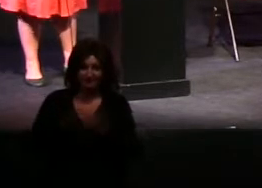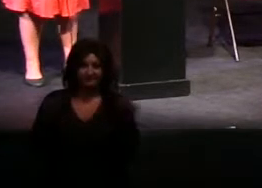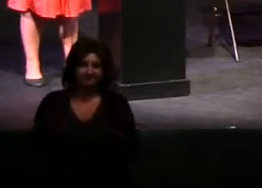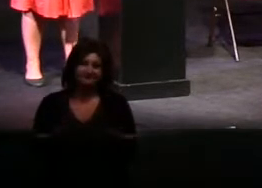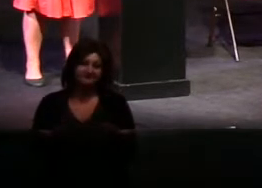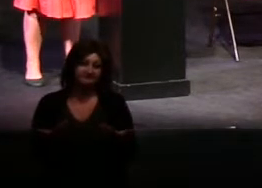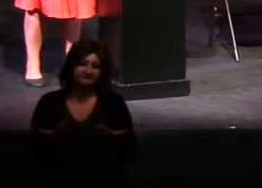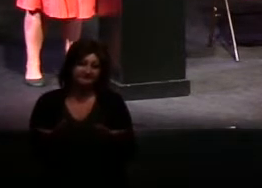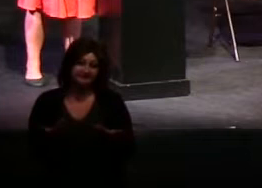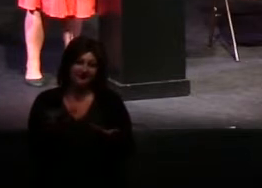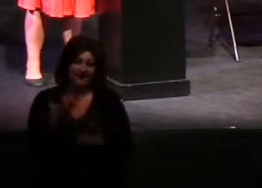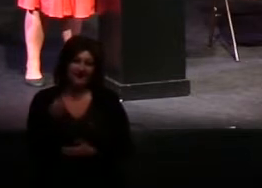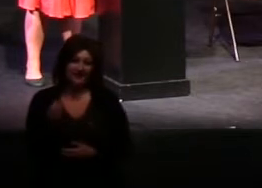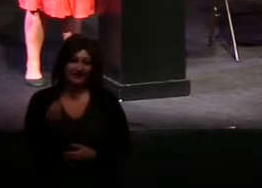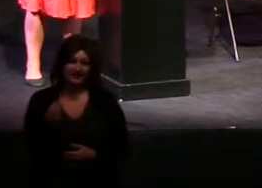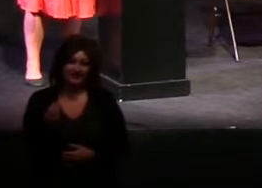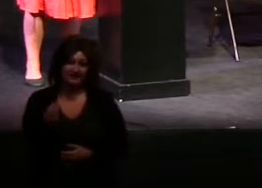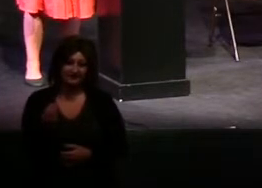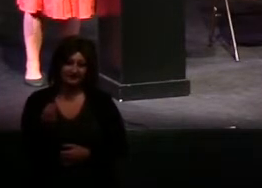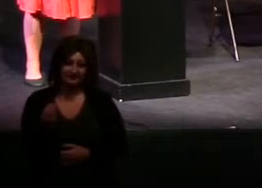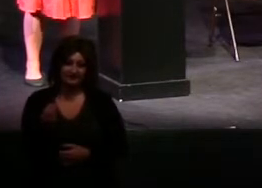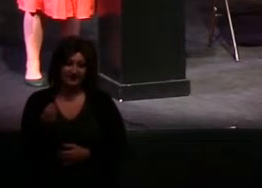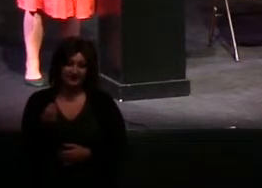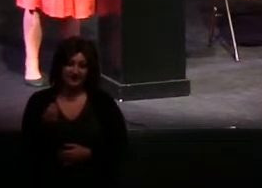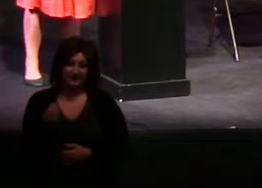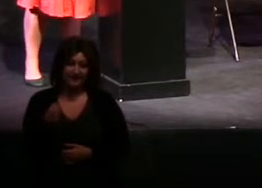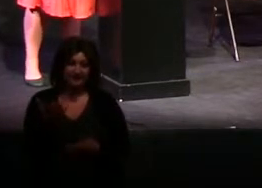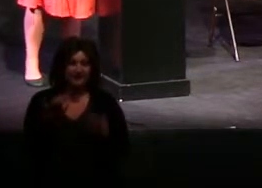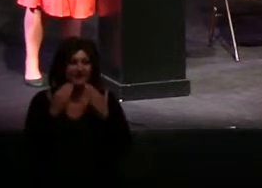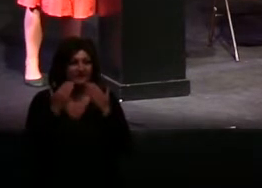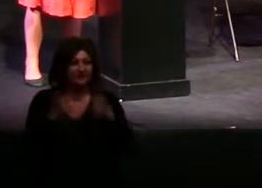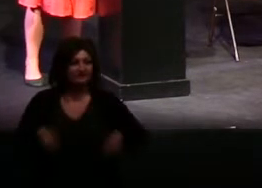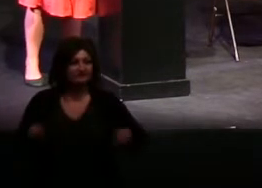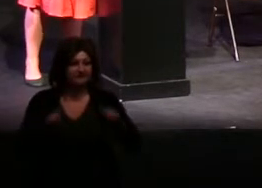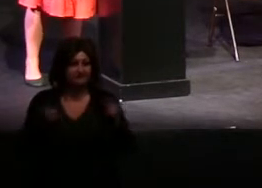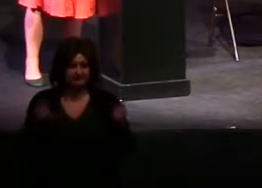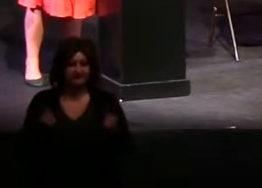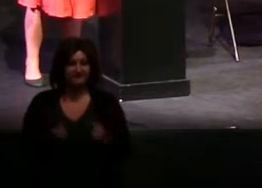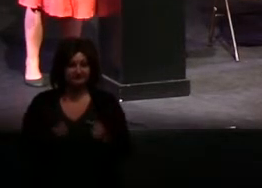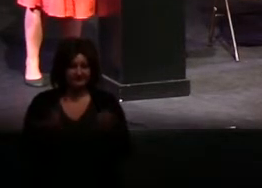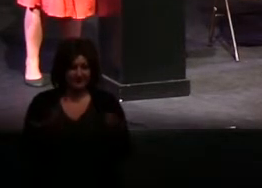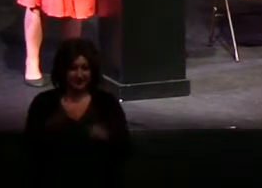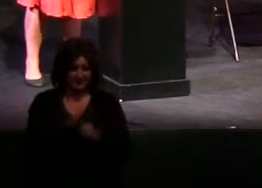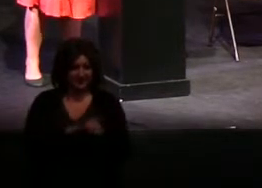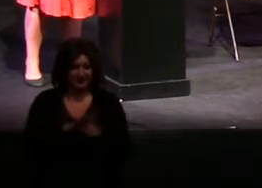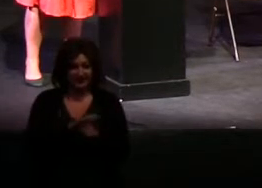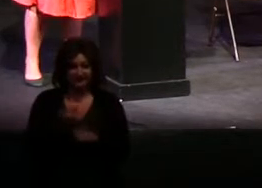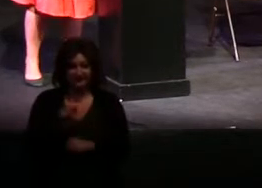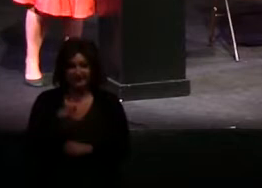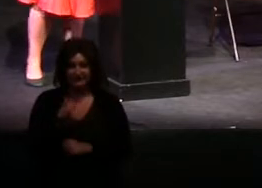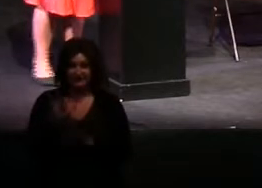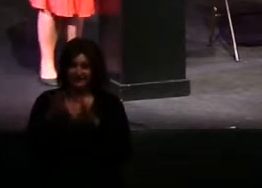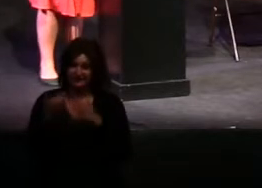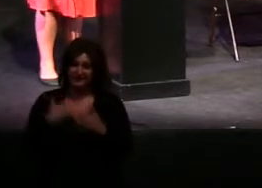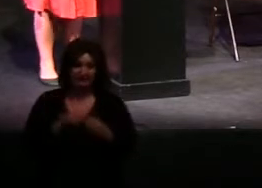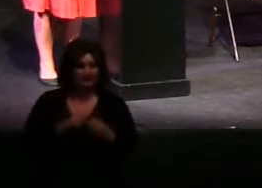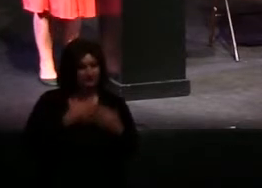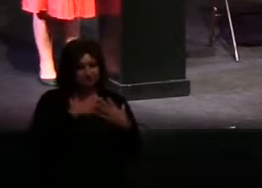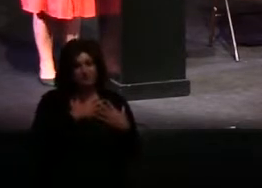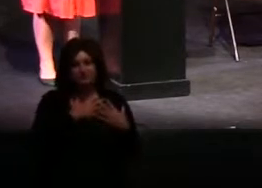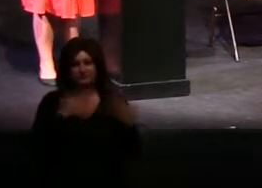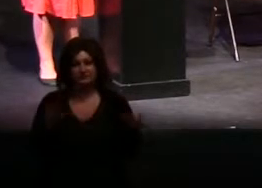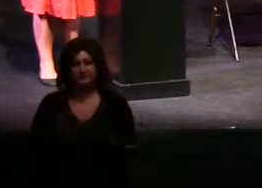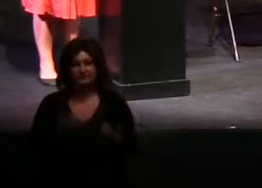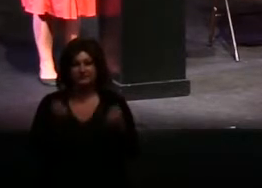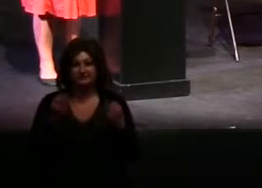And I just want to thank people for coming to the Palouse, to come to Asley. I've been so inspired, and I've learned